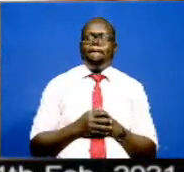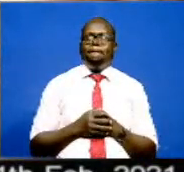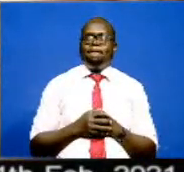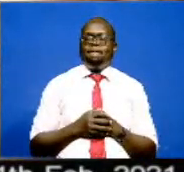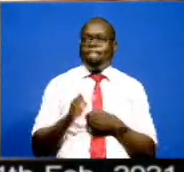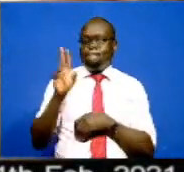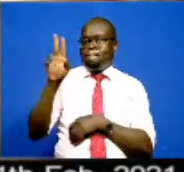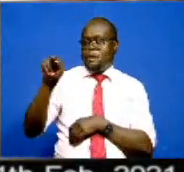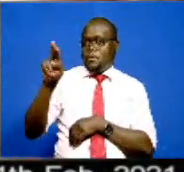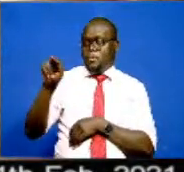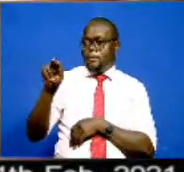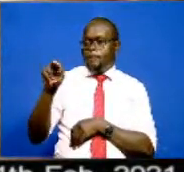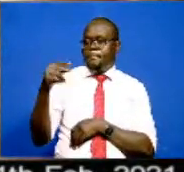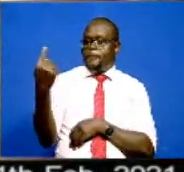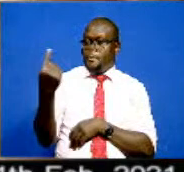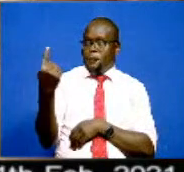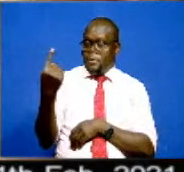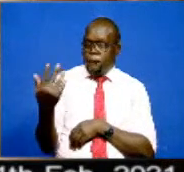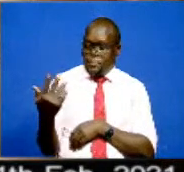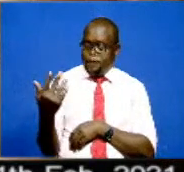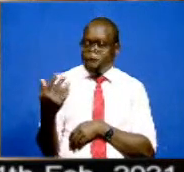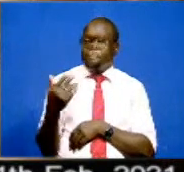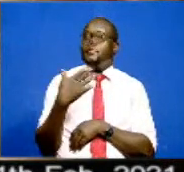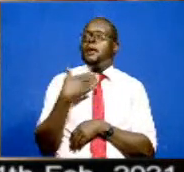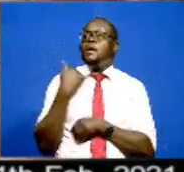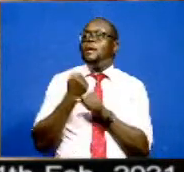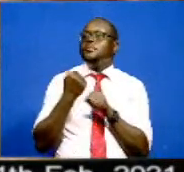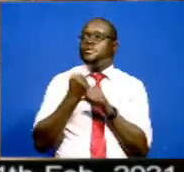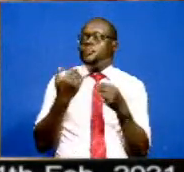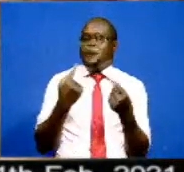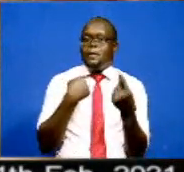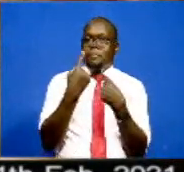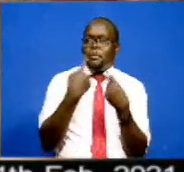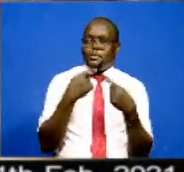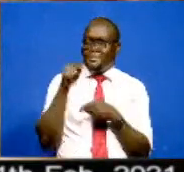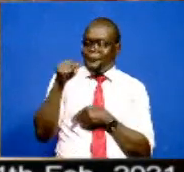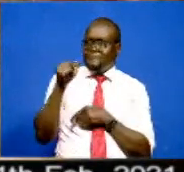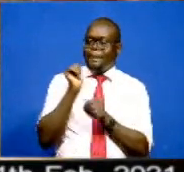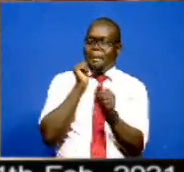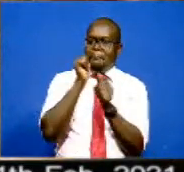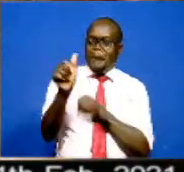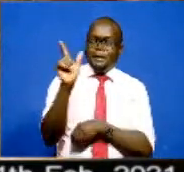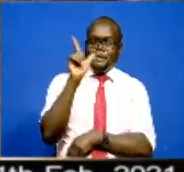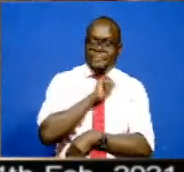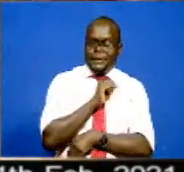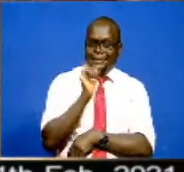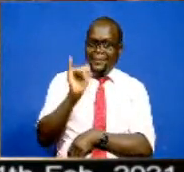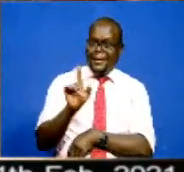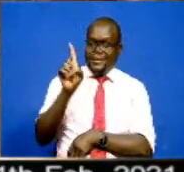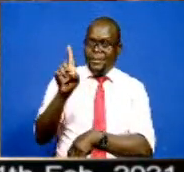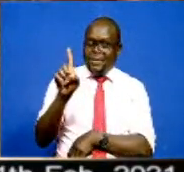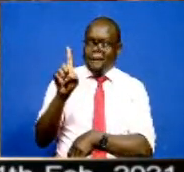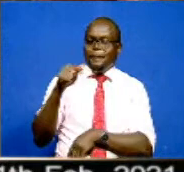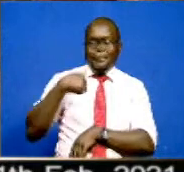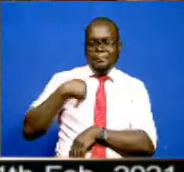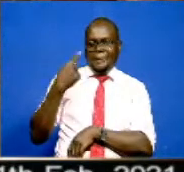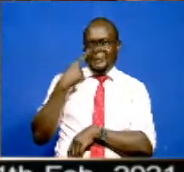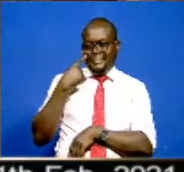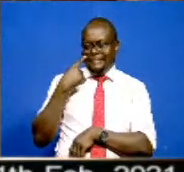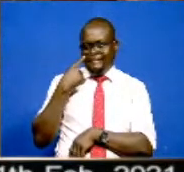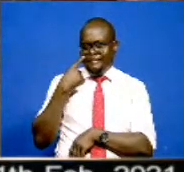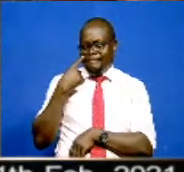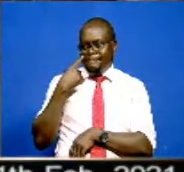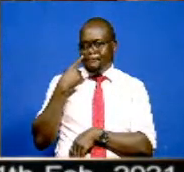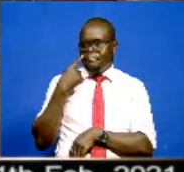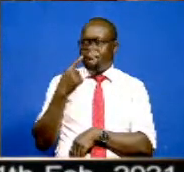No, Mr. Speaker. The motion that you have just passed, Mr. Speaker. Mr. Speaker, when I checked the